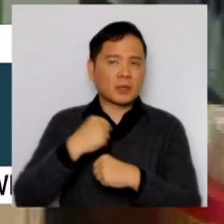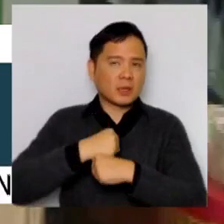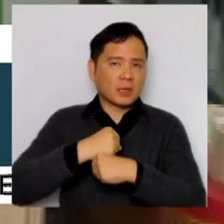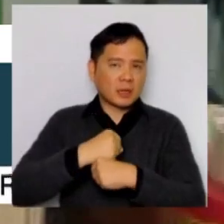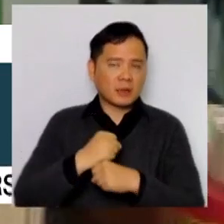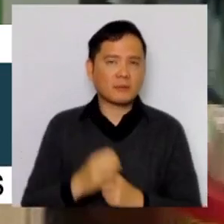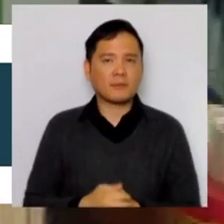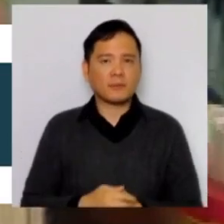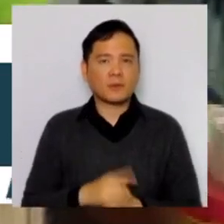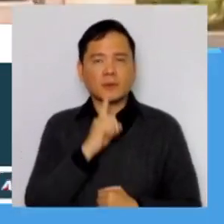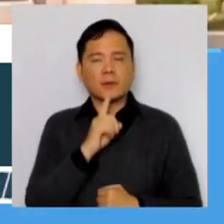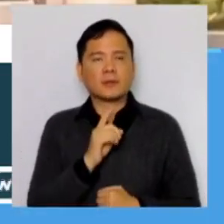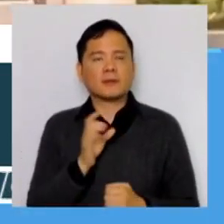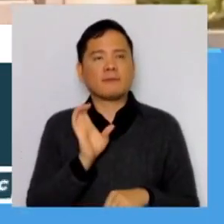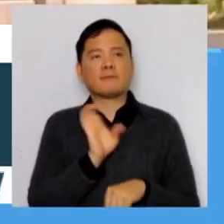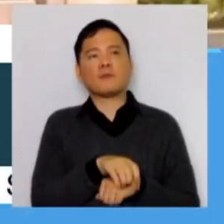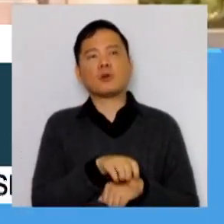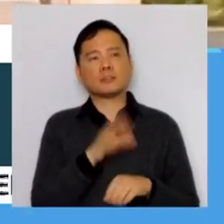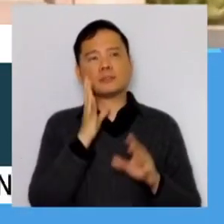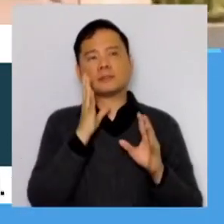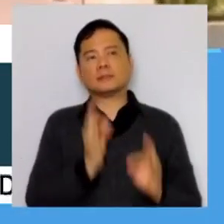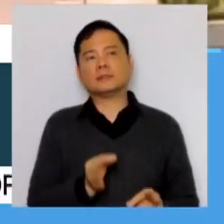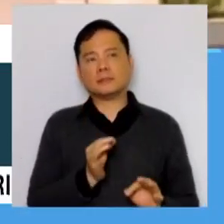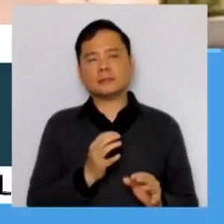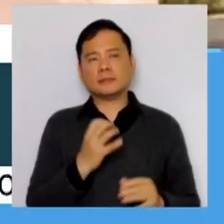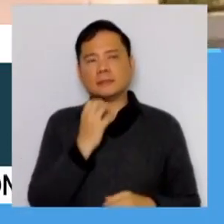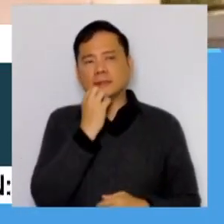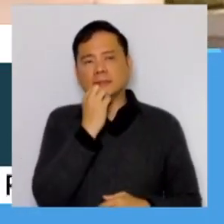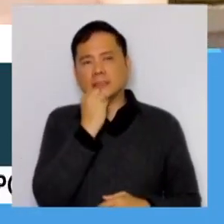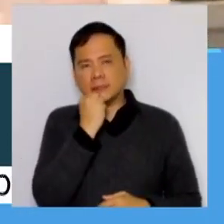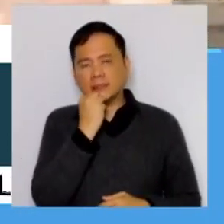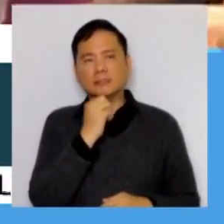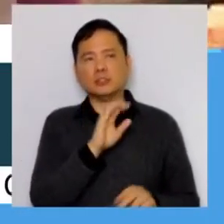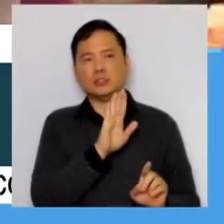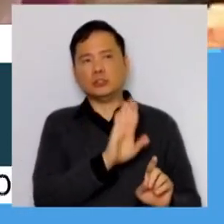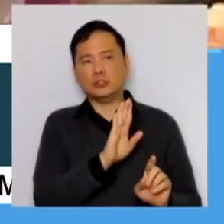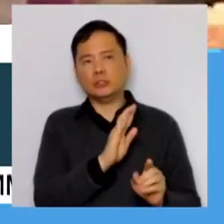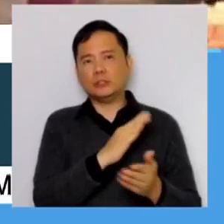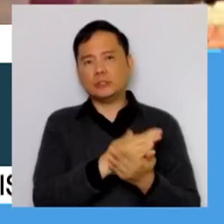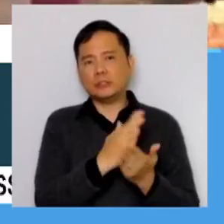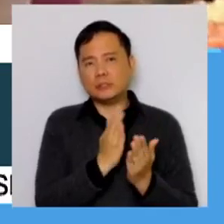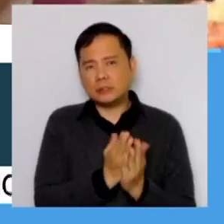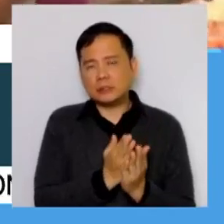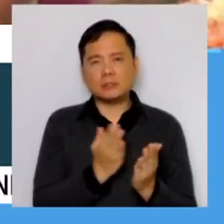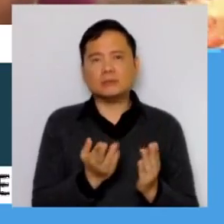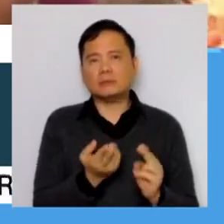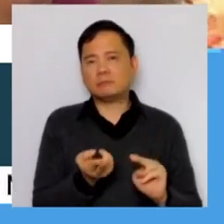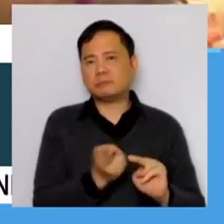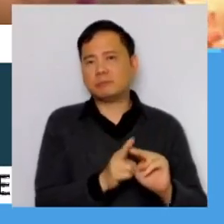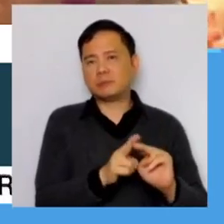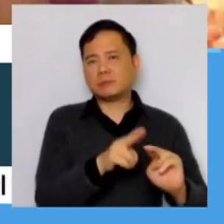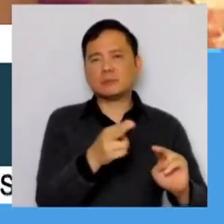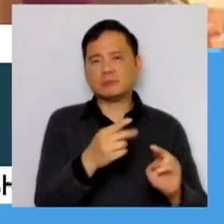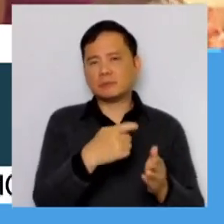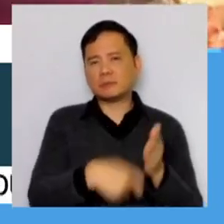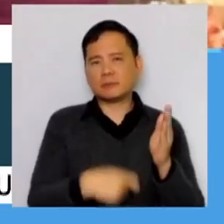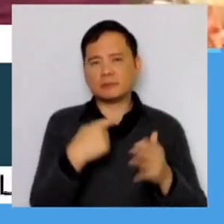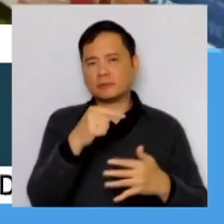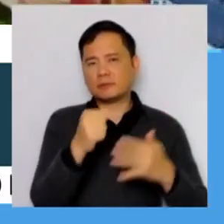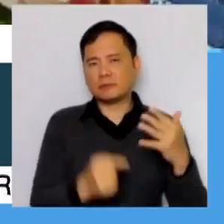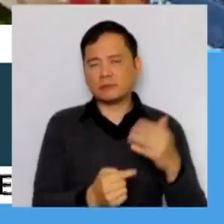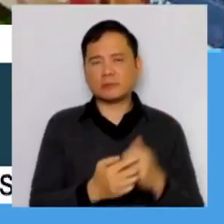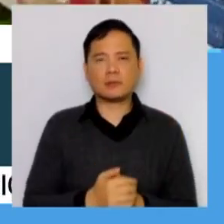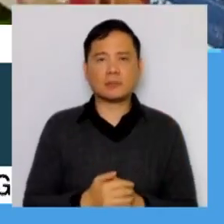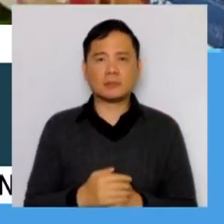na maghigpit ng kanilang costs, no, of operation, no, pero yun na, yung iba hindi na kaya.